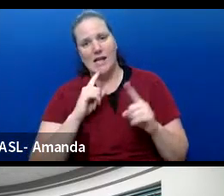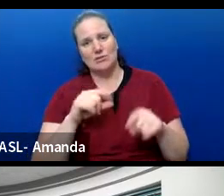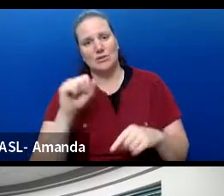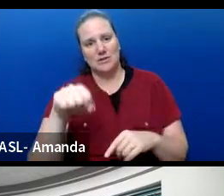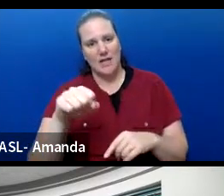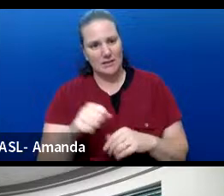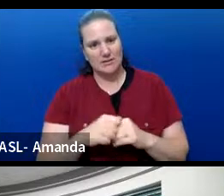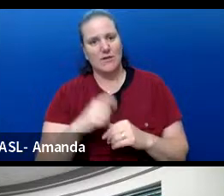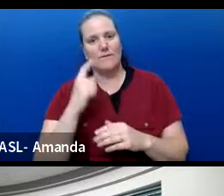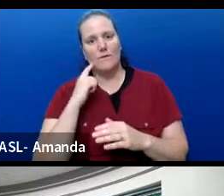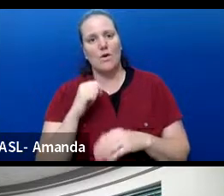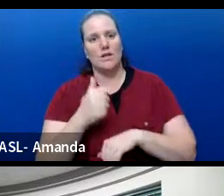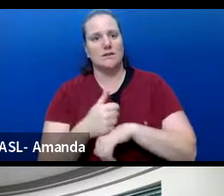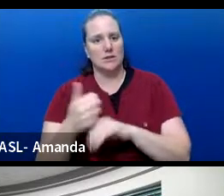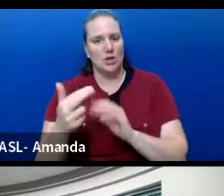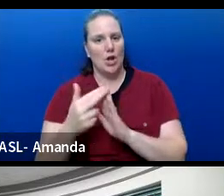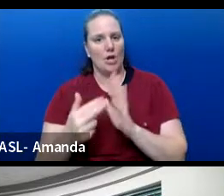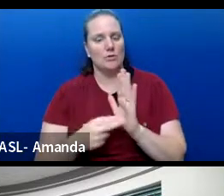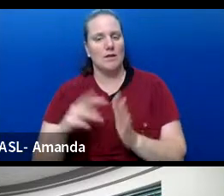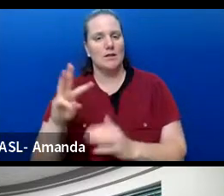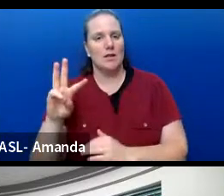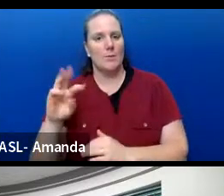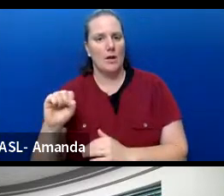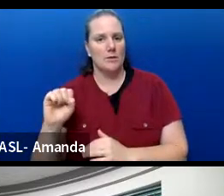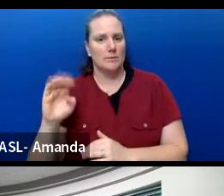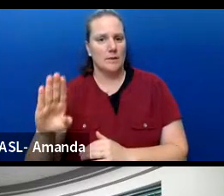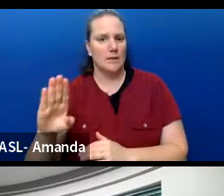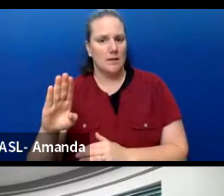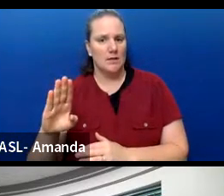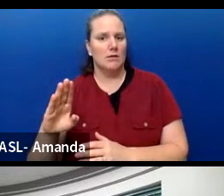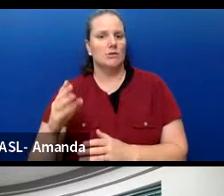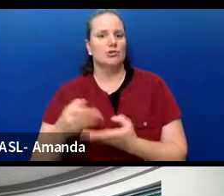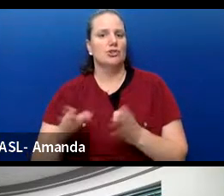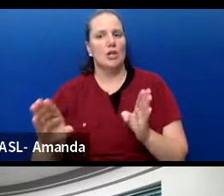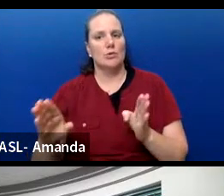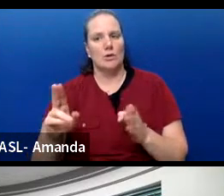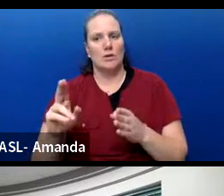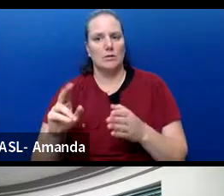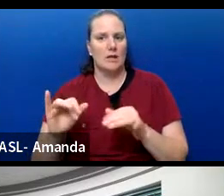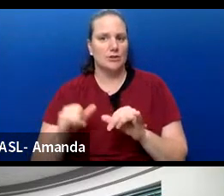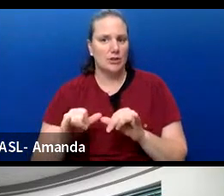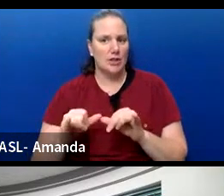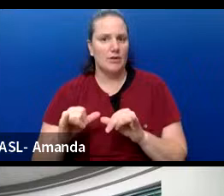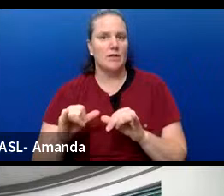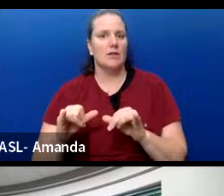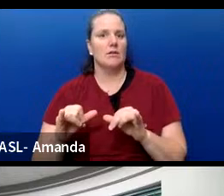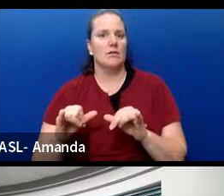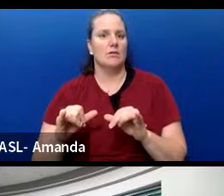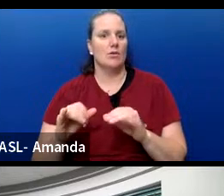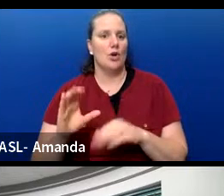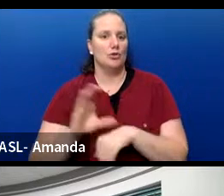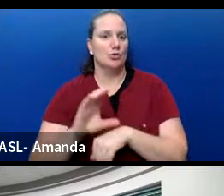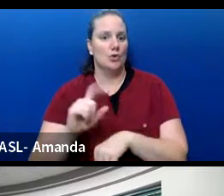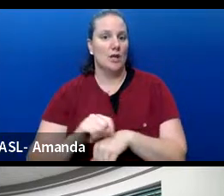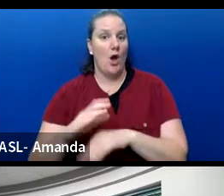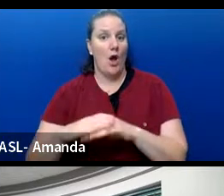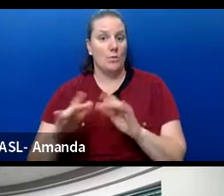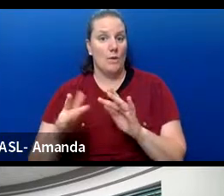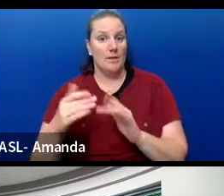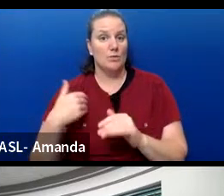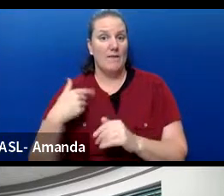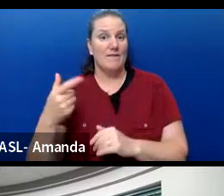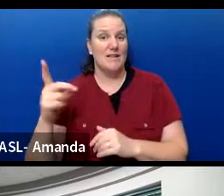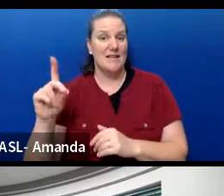which is under, again, WSP, the General Engineering Consultant, on the IBR web page, we have a dashboard where you